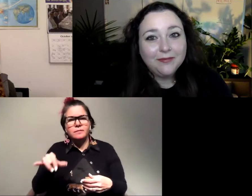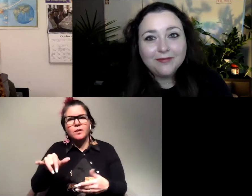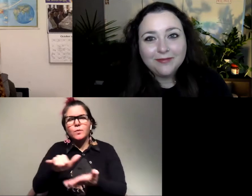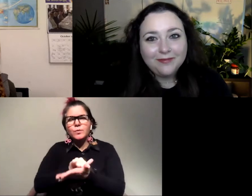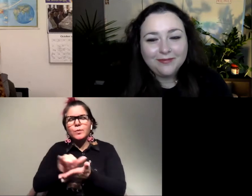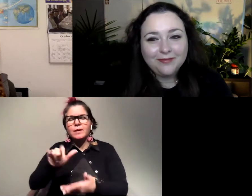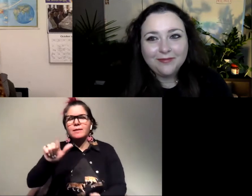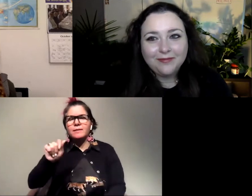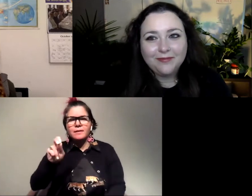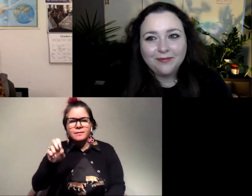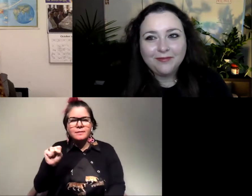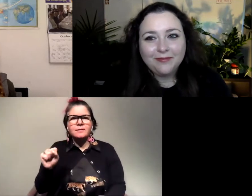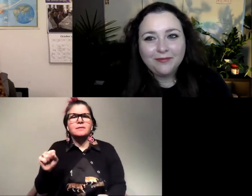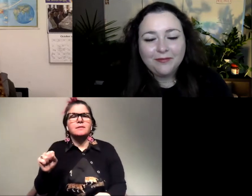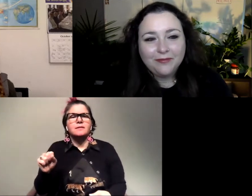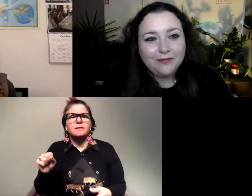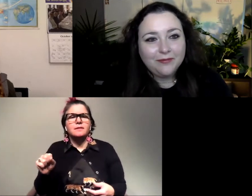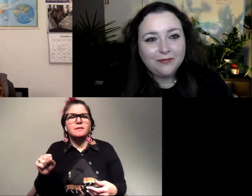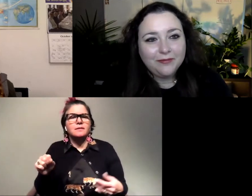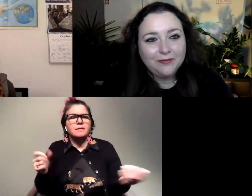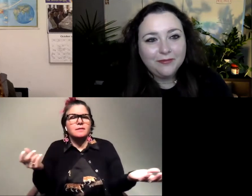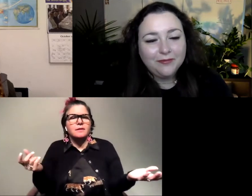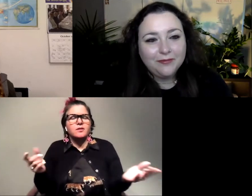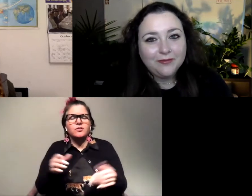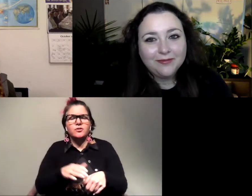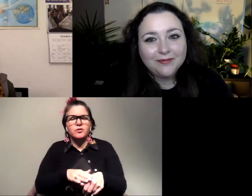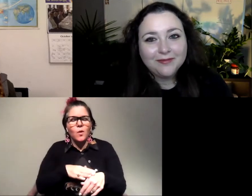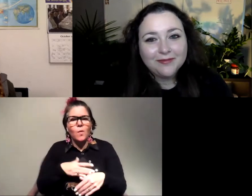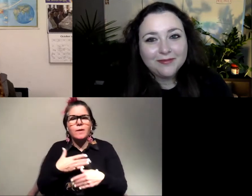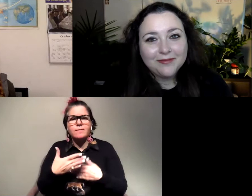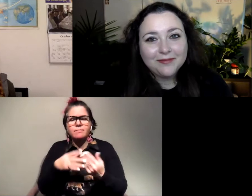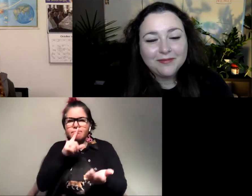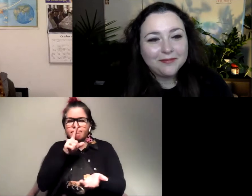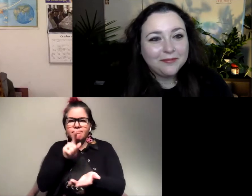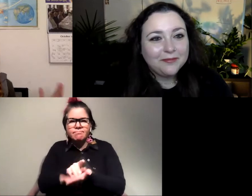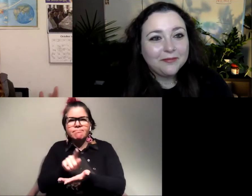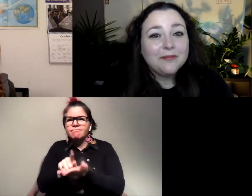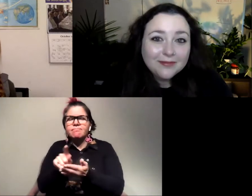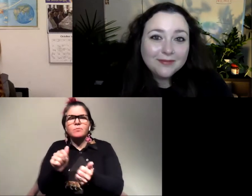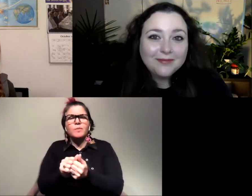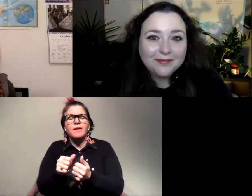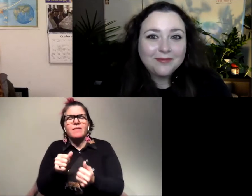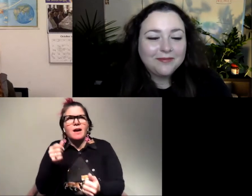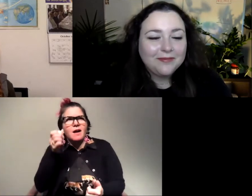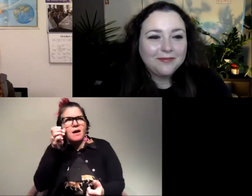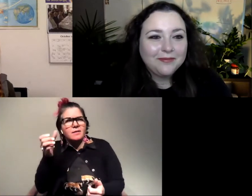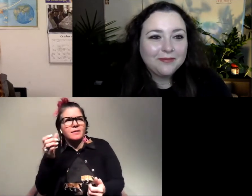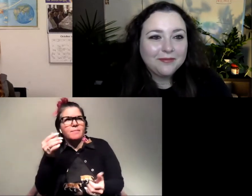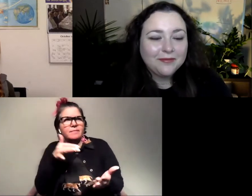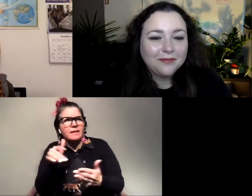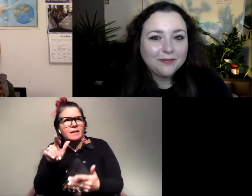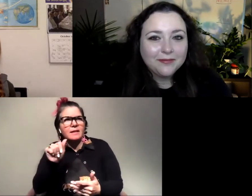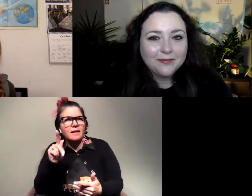and I just slowly fell in love with the concept of studying lakes. And